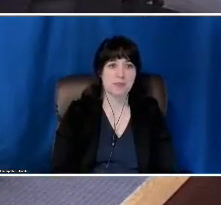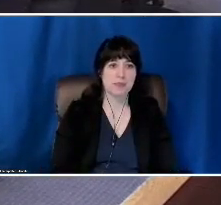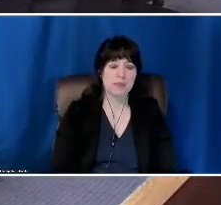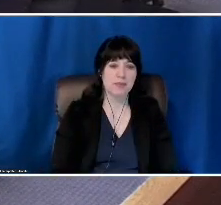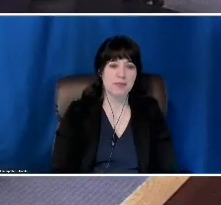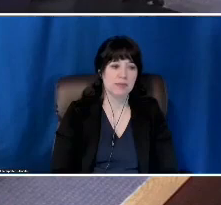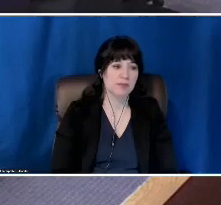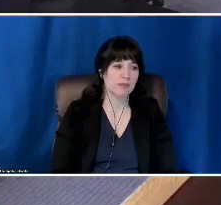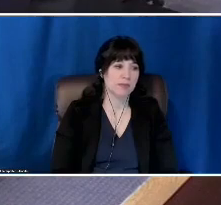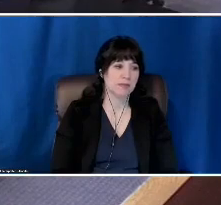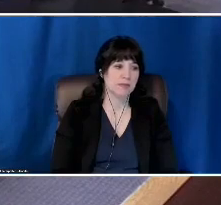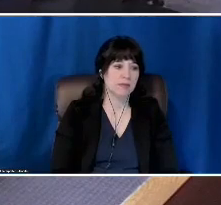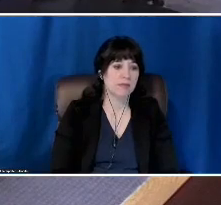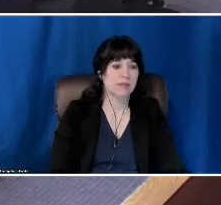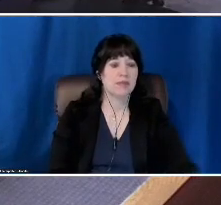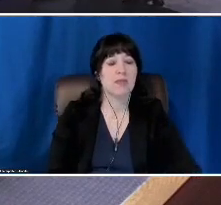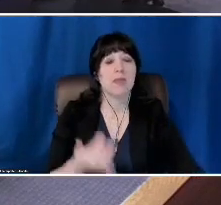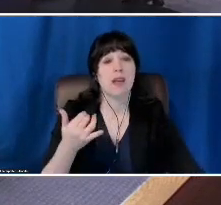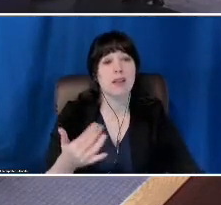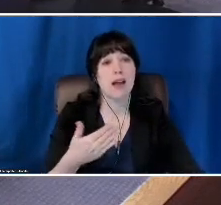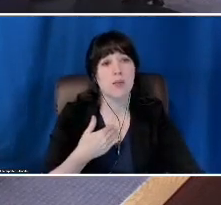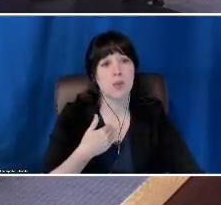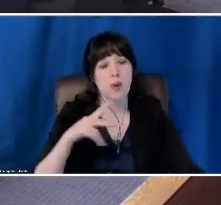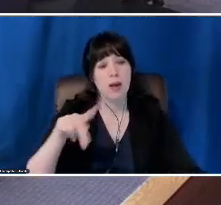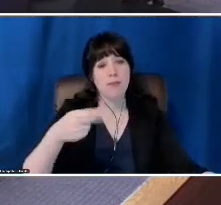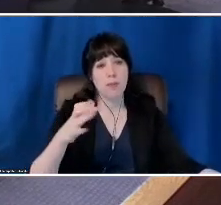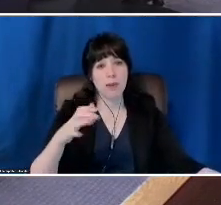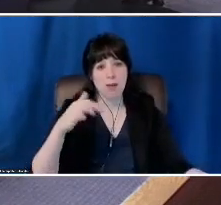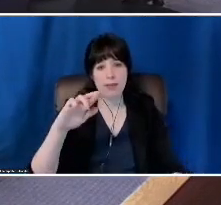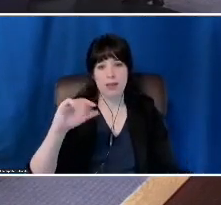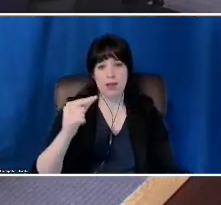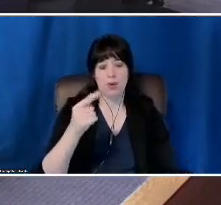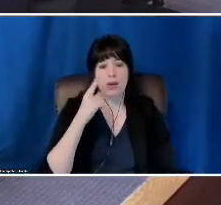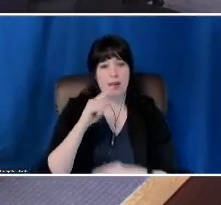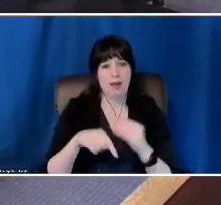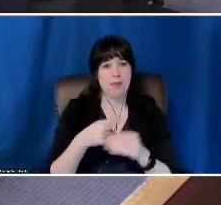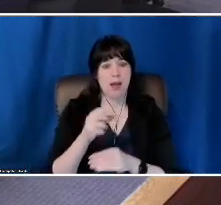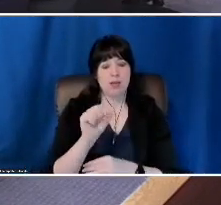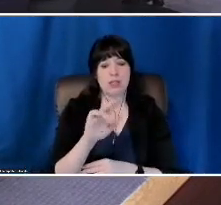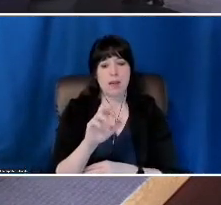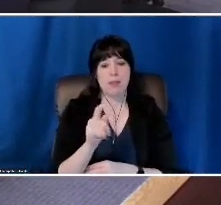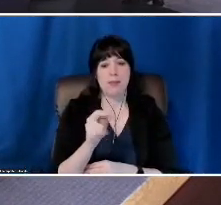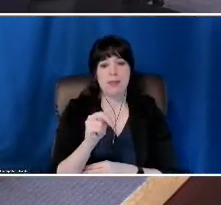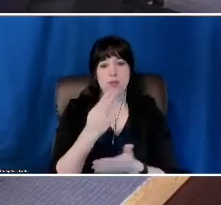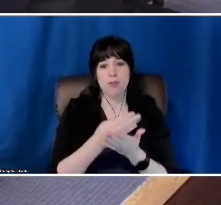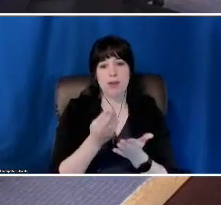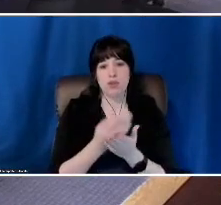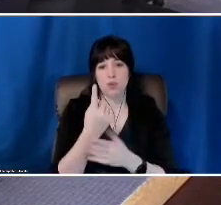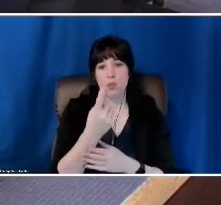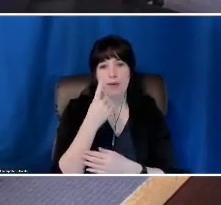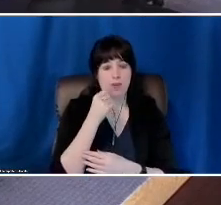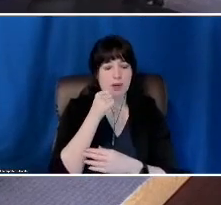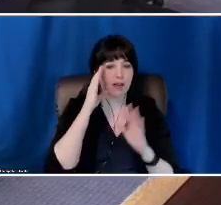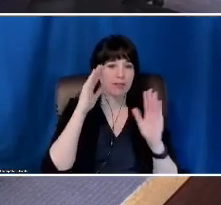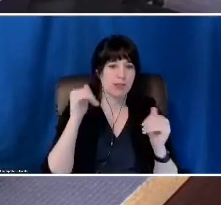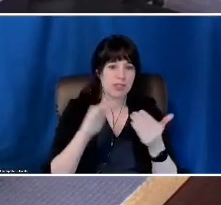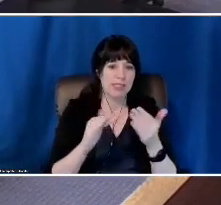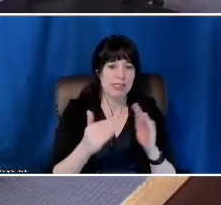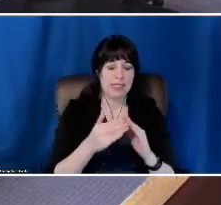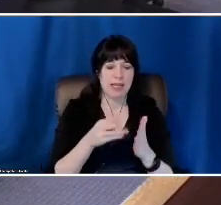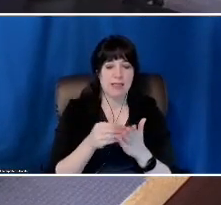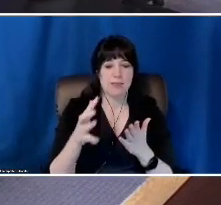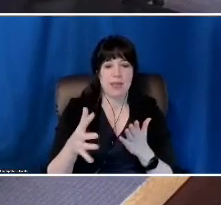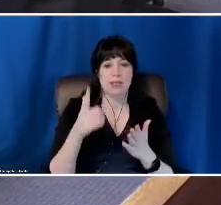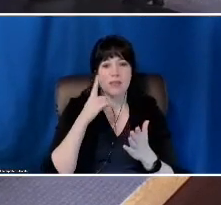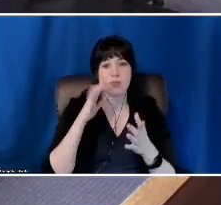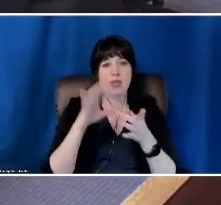The Salem City Council will now conduct a public hearing concerning Supplemental Budget 1 for unanticipated city expenses related to